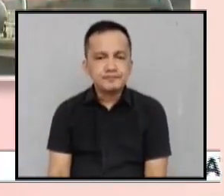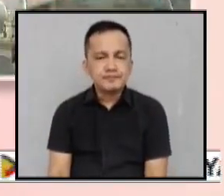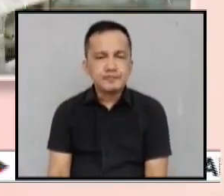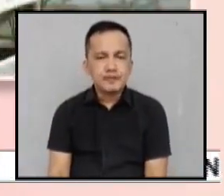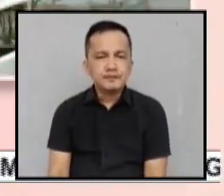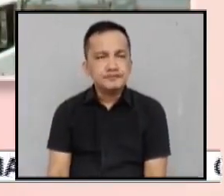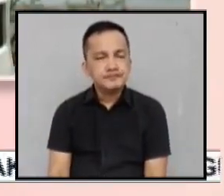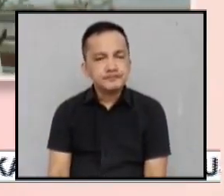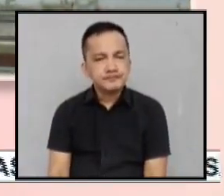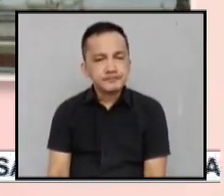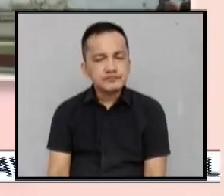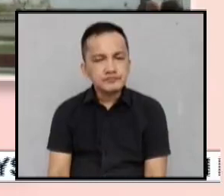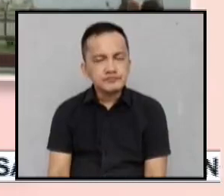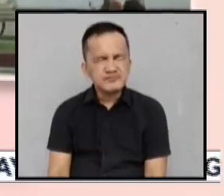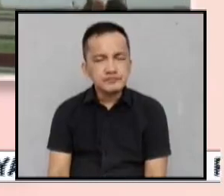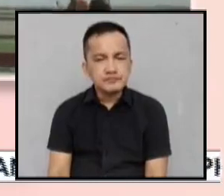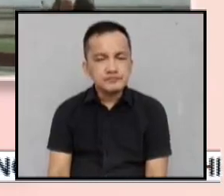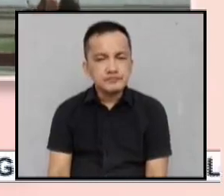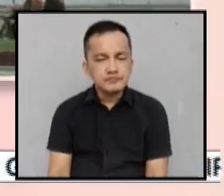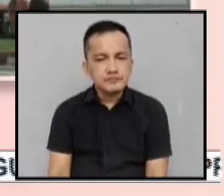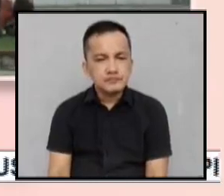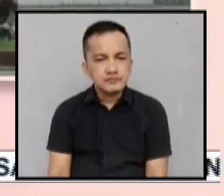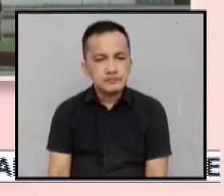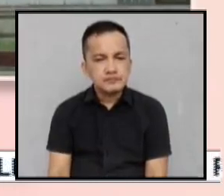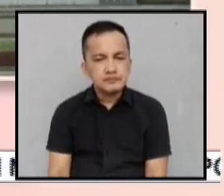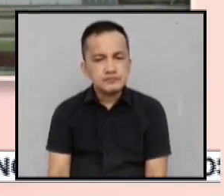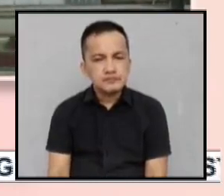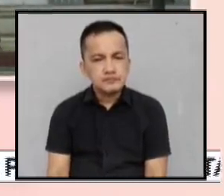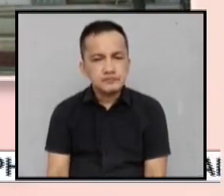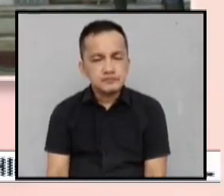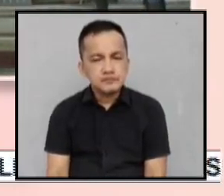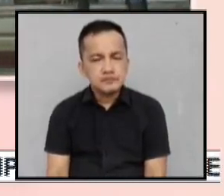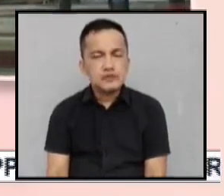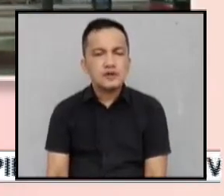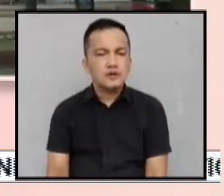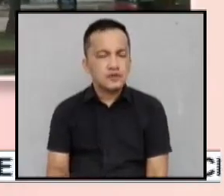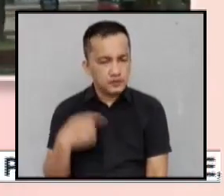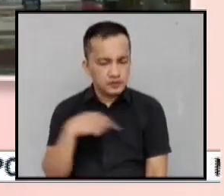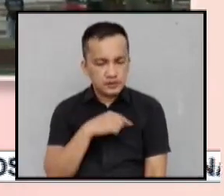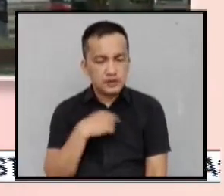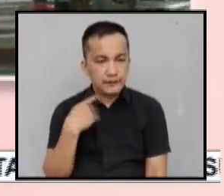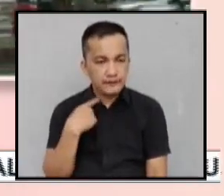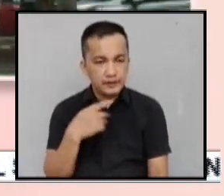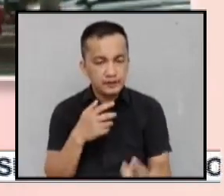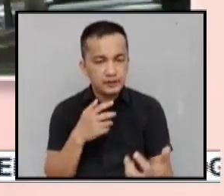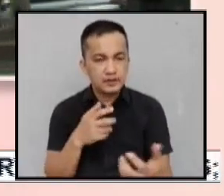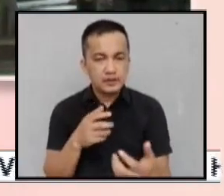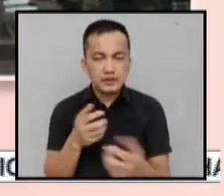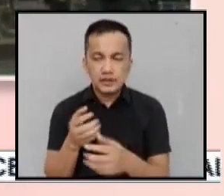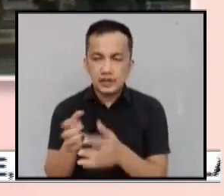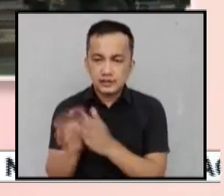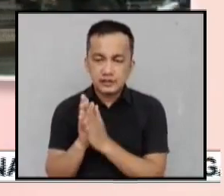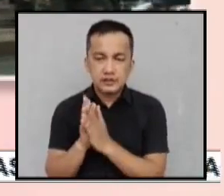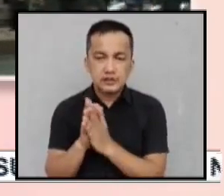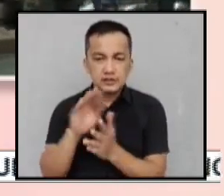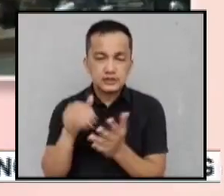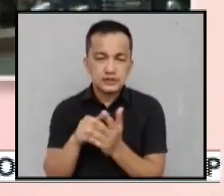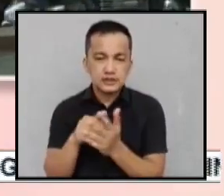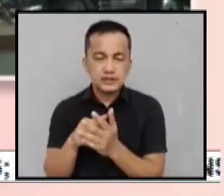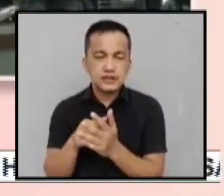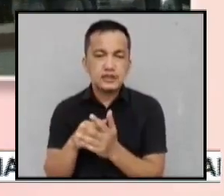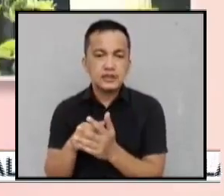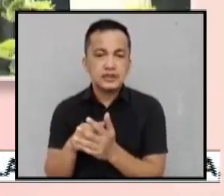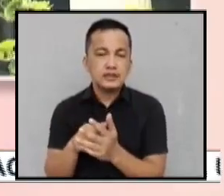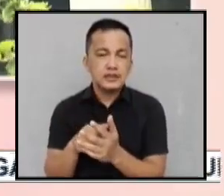we've engaged already the Central Mail Exchange where it came from. Kasi kami po ang pumipick up noon para po dito